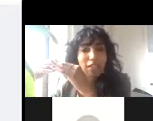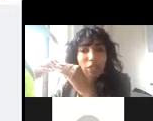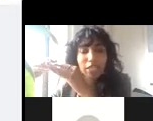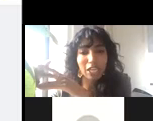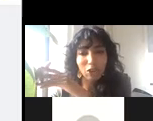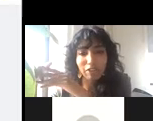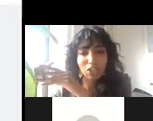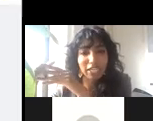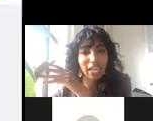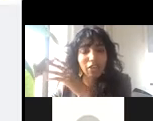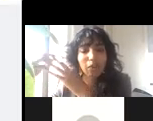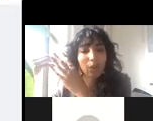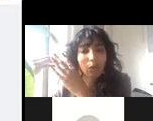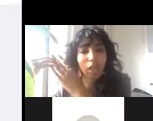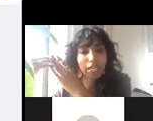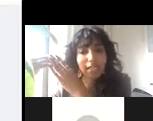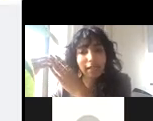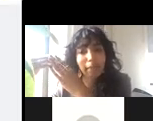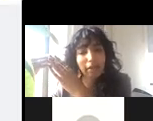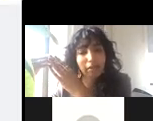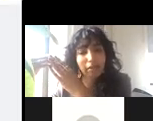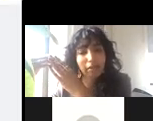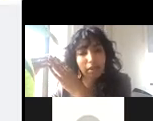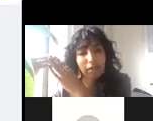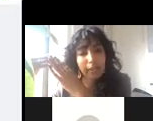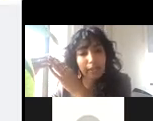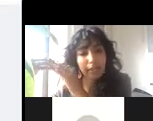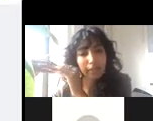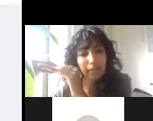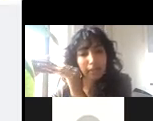but as we continue to vision together, wanting to think about